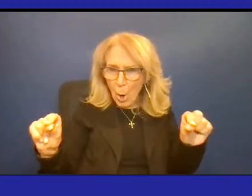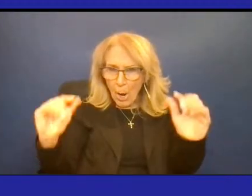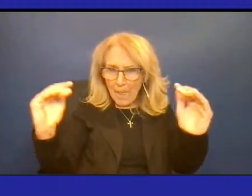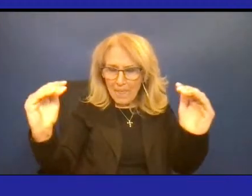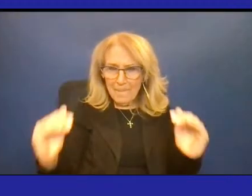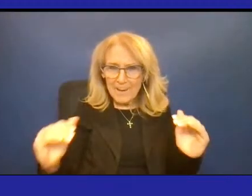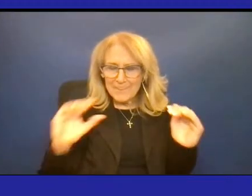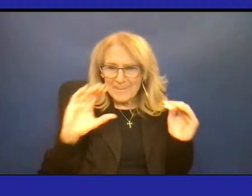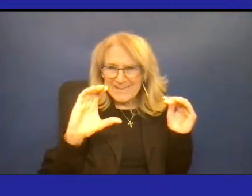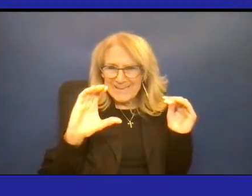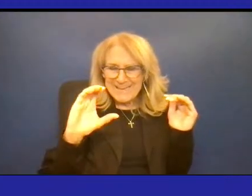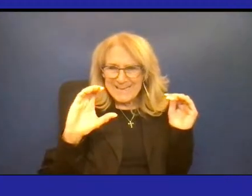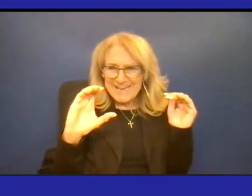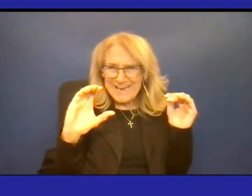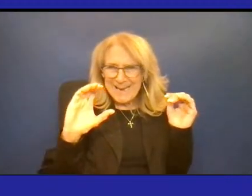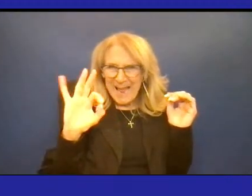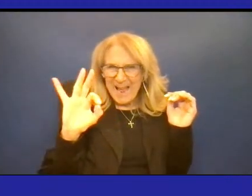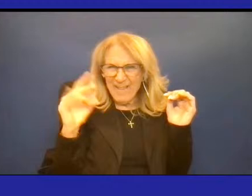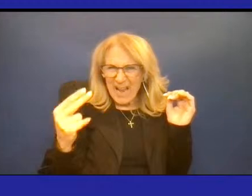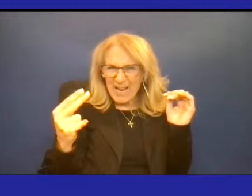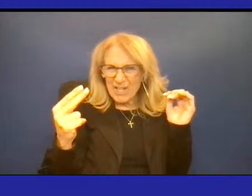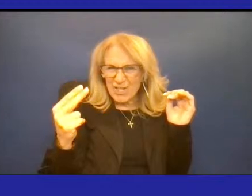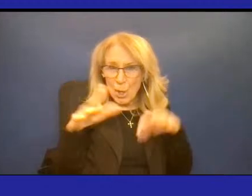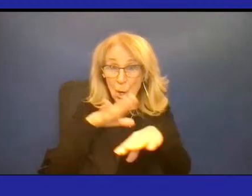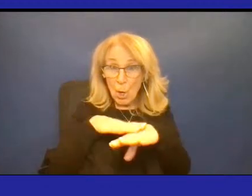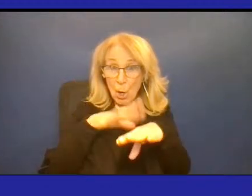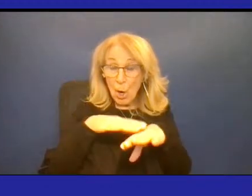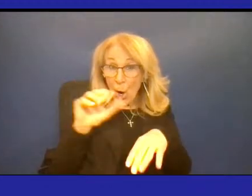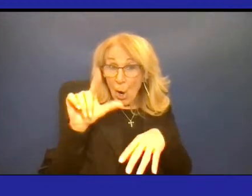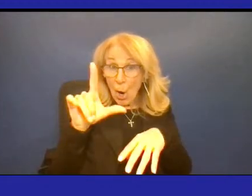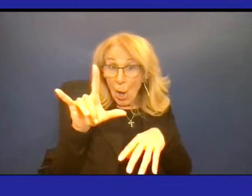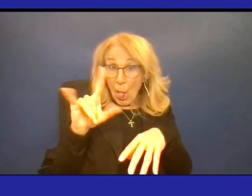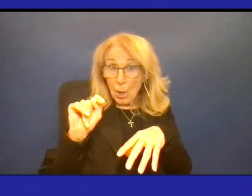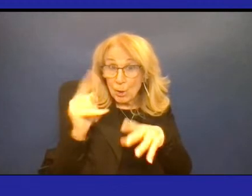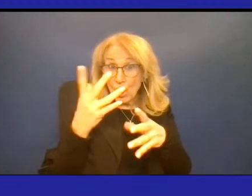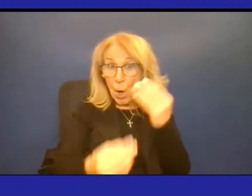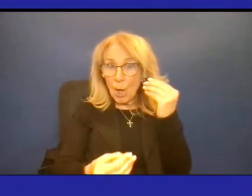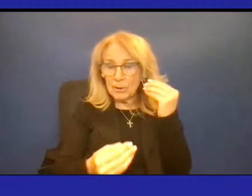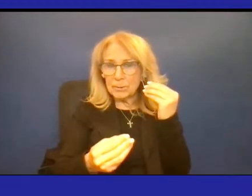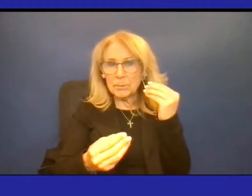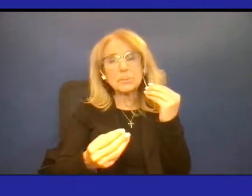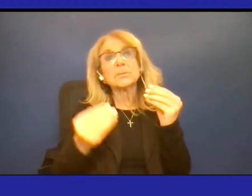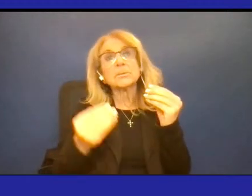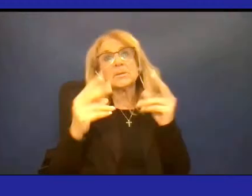The gone. color, that's gone. Yes. That was incredibly expensive for us. And